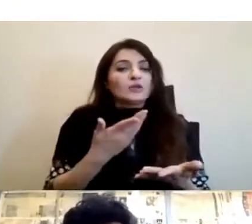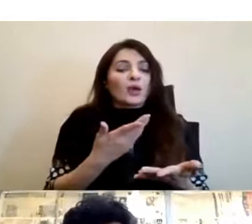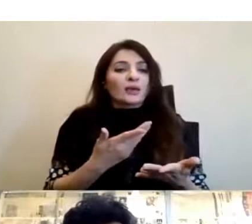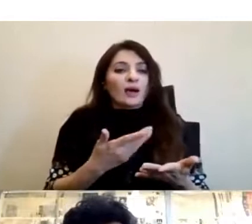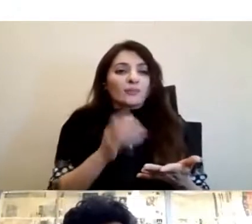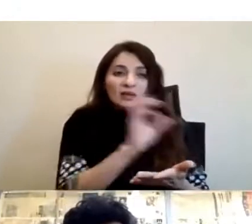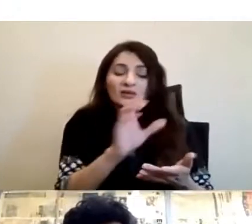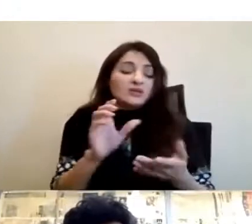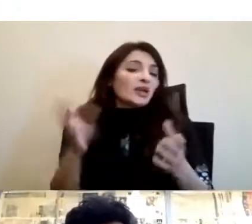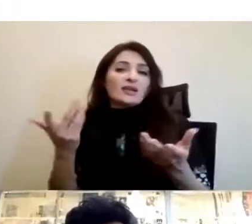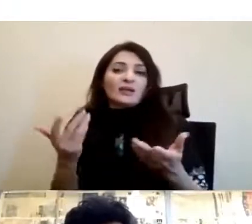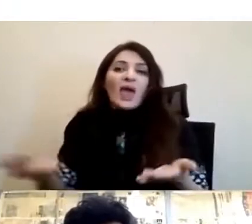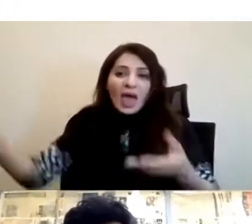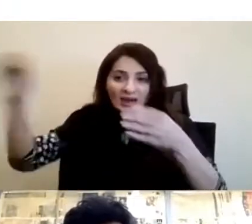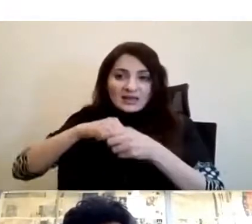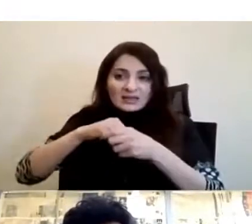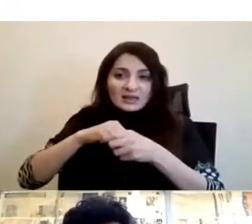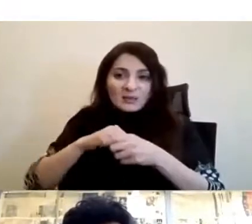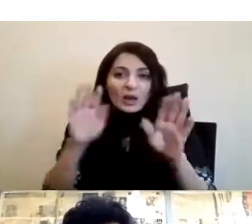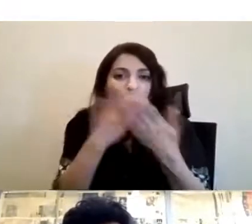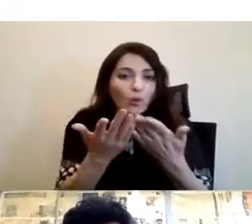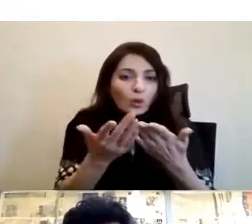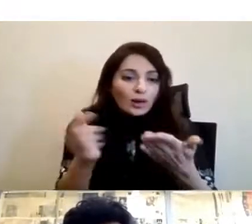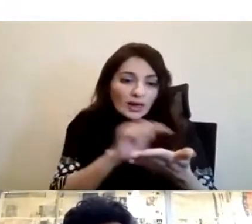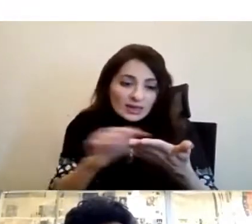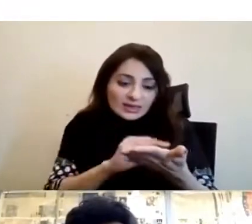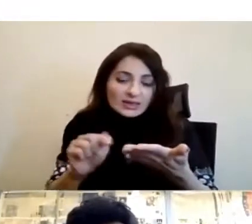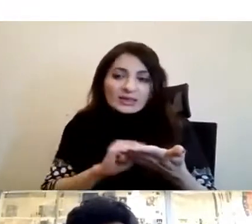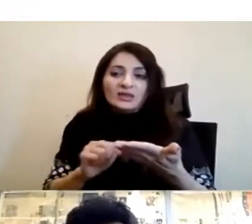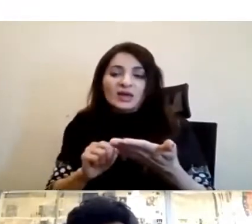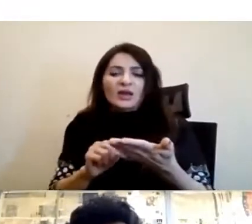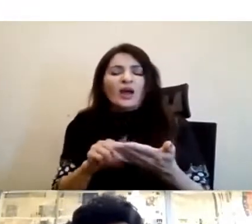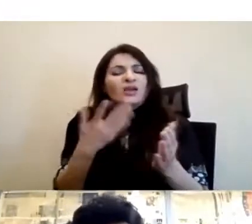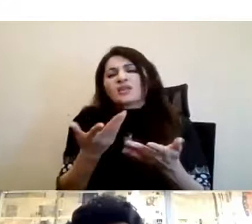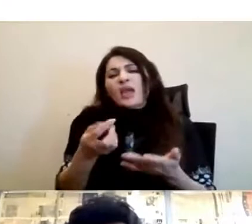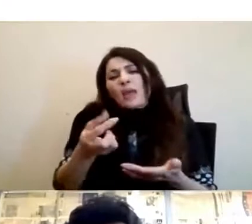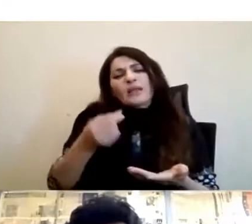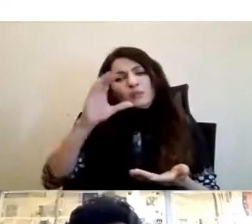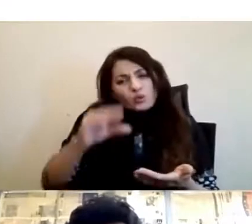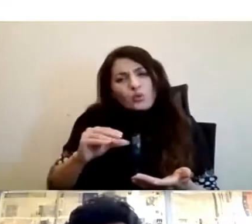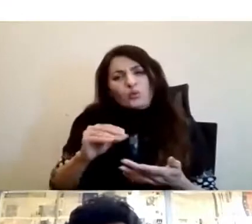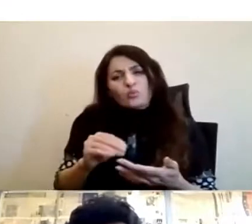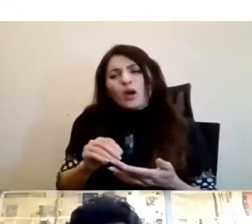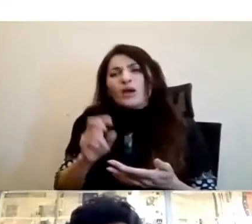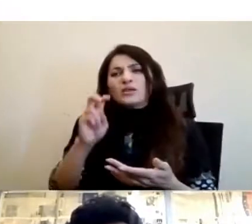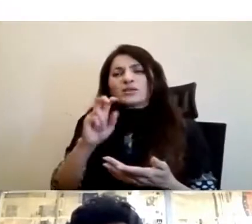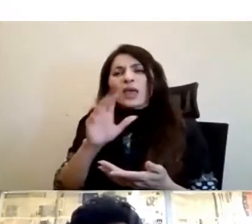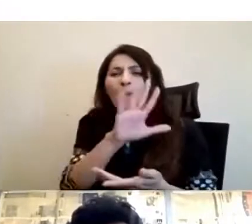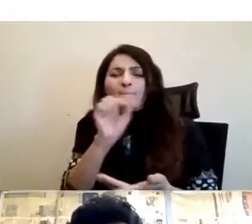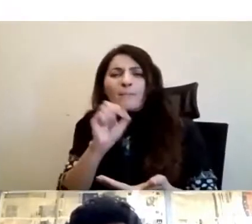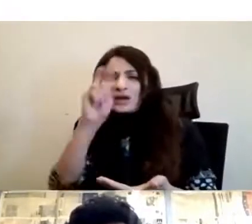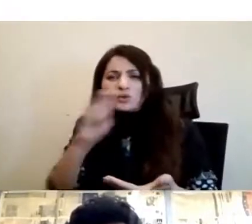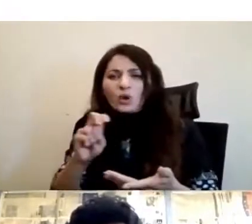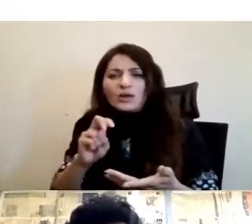book reader. This is an Android-based book reader, very cheap, only less than $50. And government are